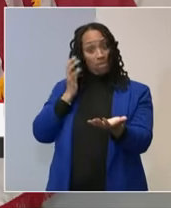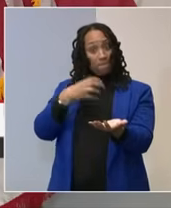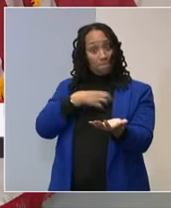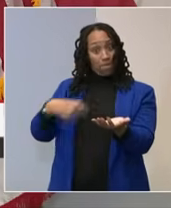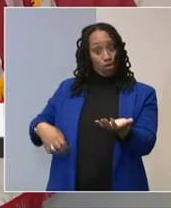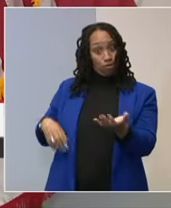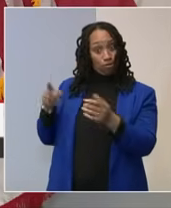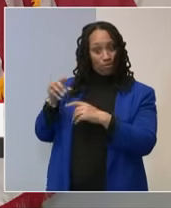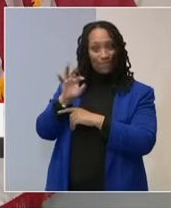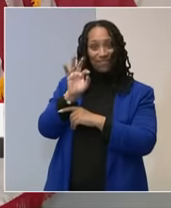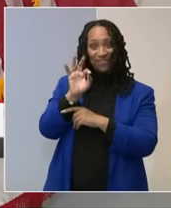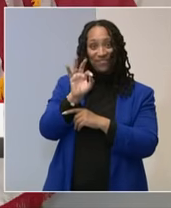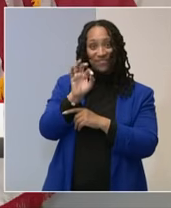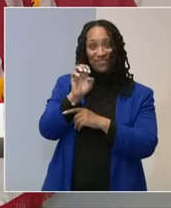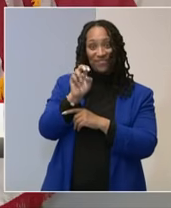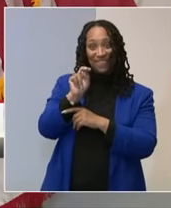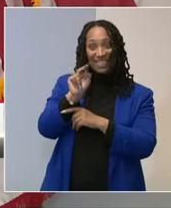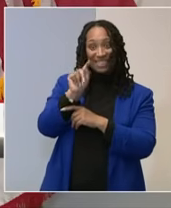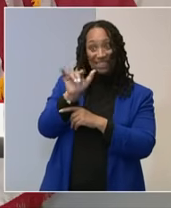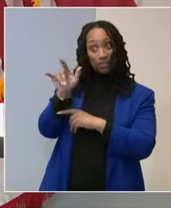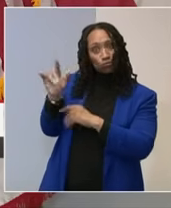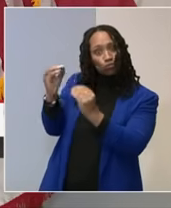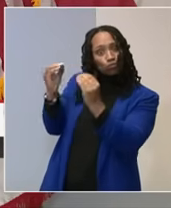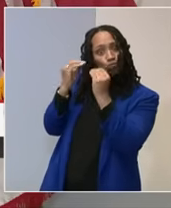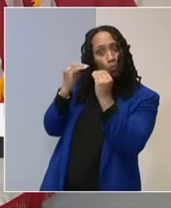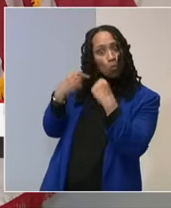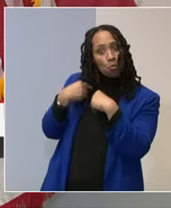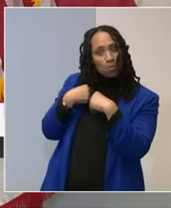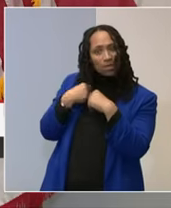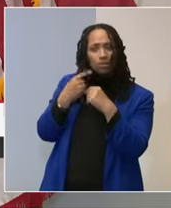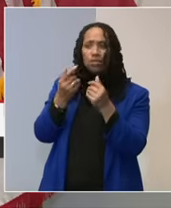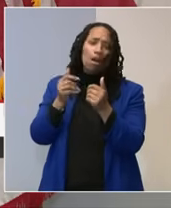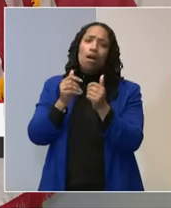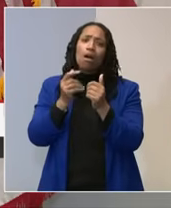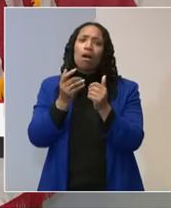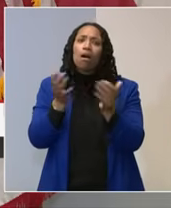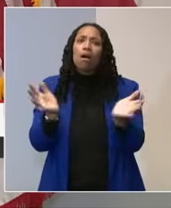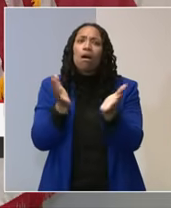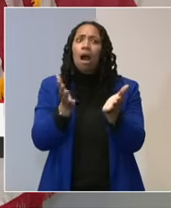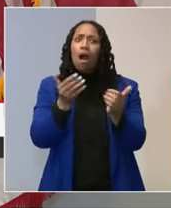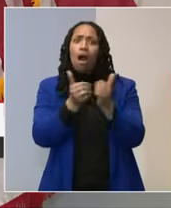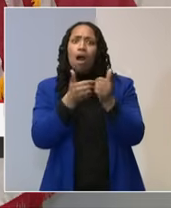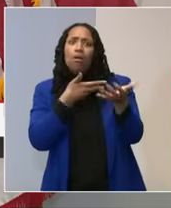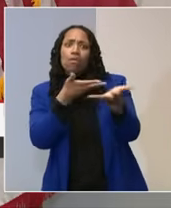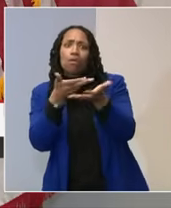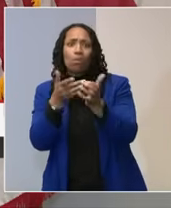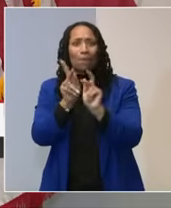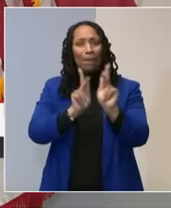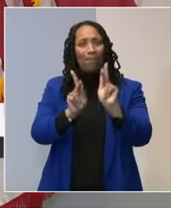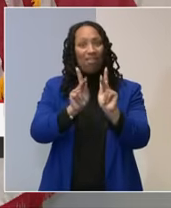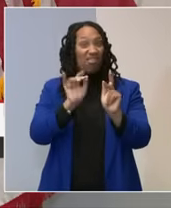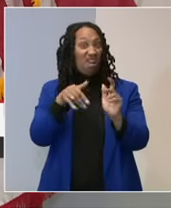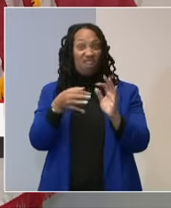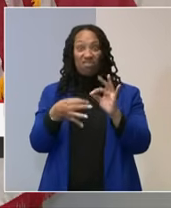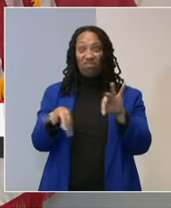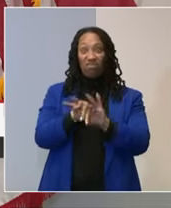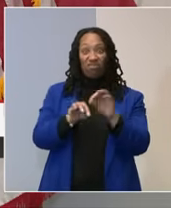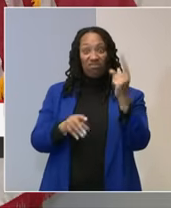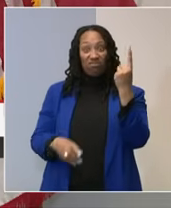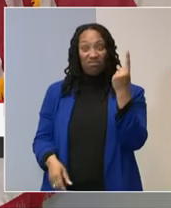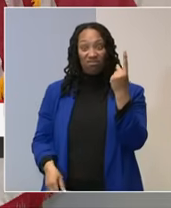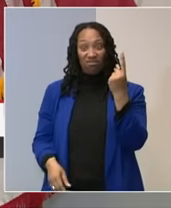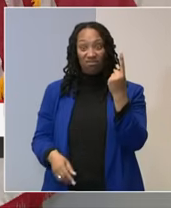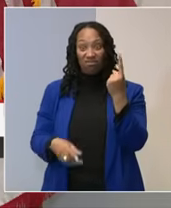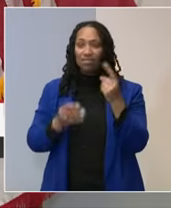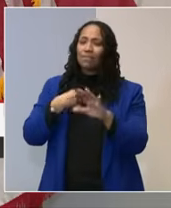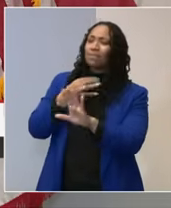people and share your vision with people. And so, what was the end of that question? We won't see you on any elected office ever again?